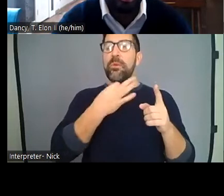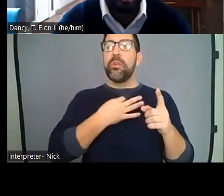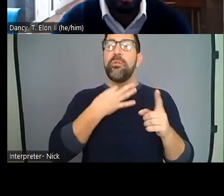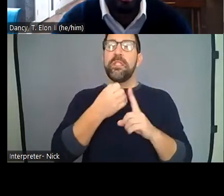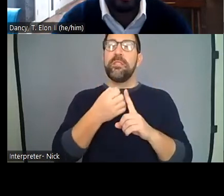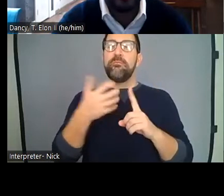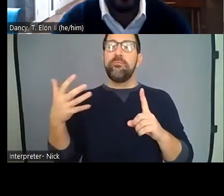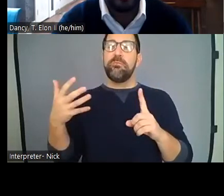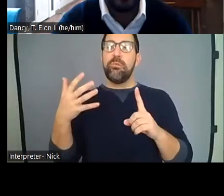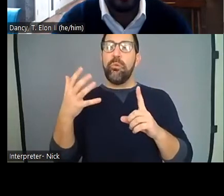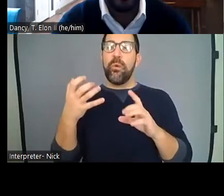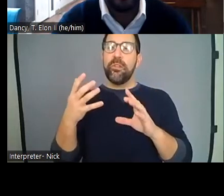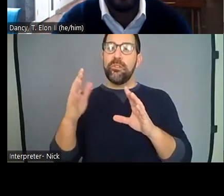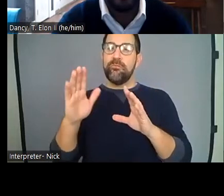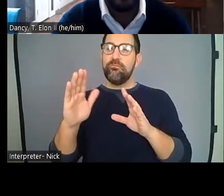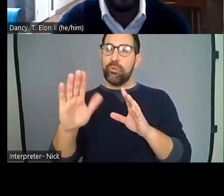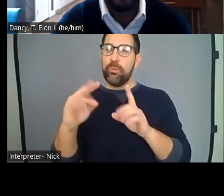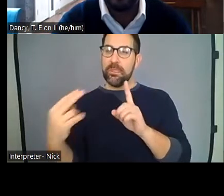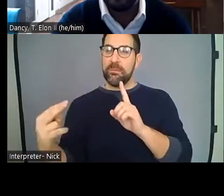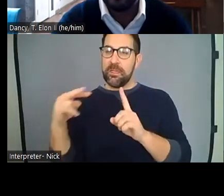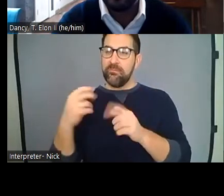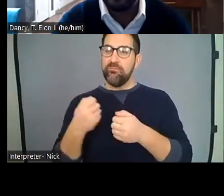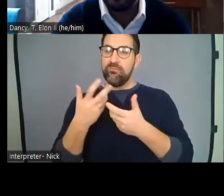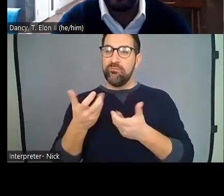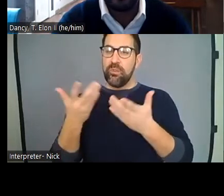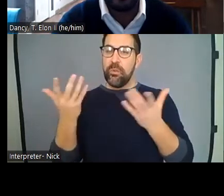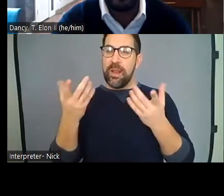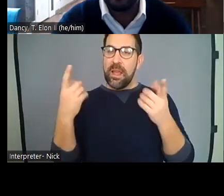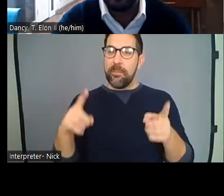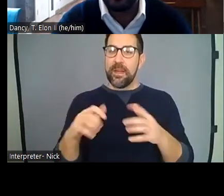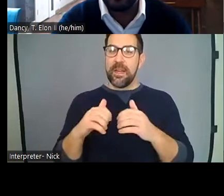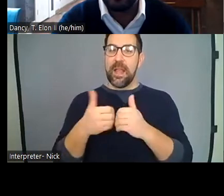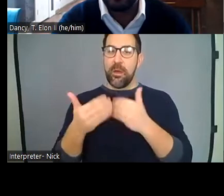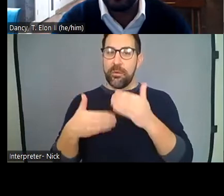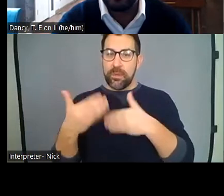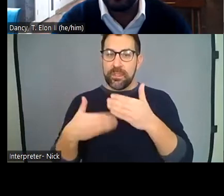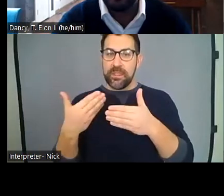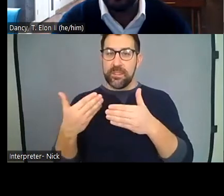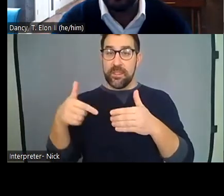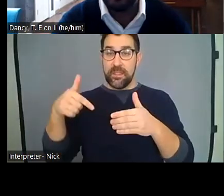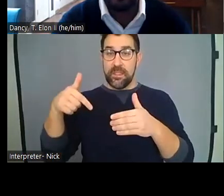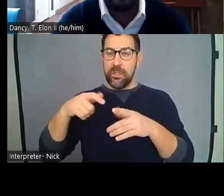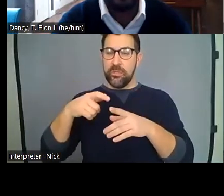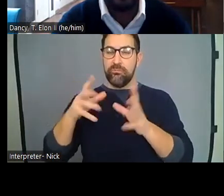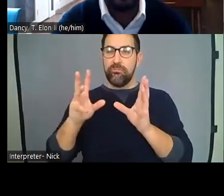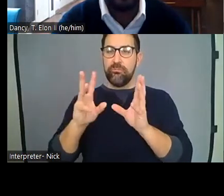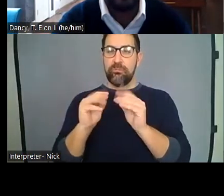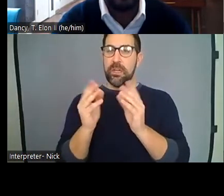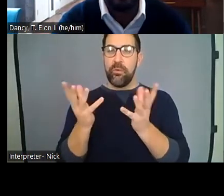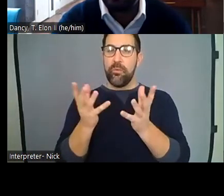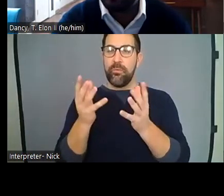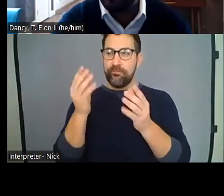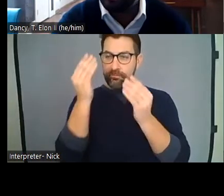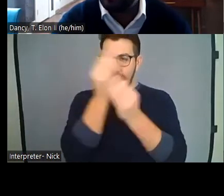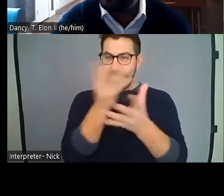about the story from the ground, sort of what happened, how did it happen, and what do you want people on this call to know?